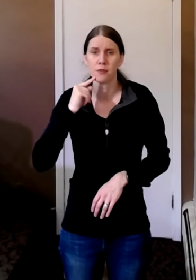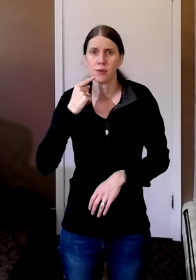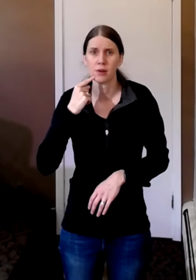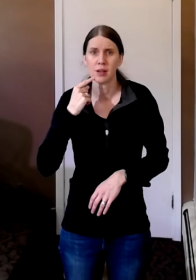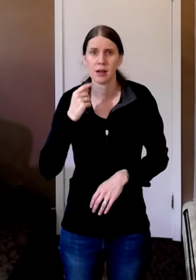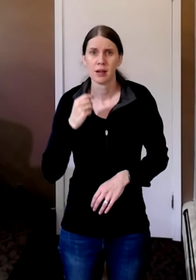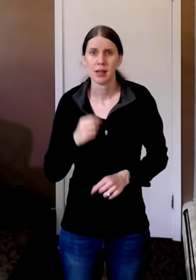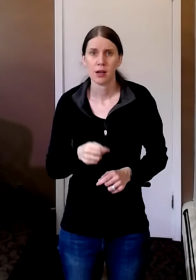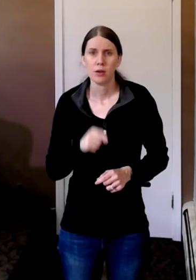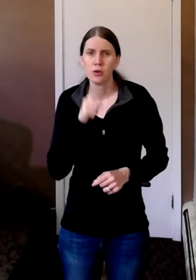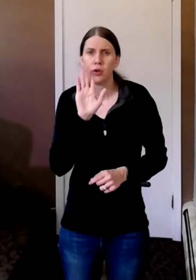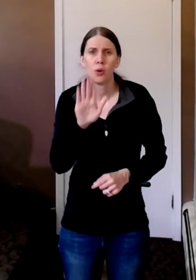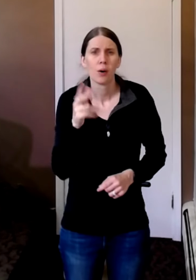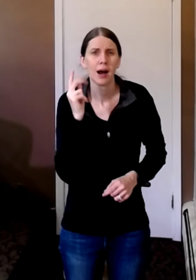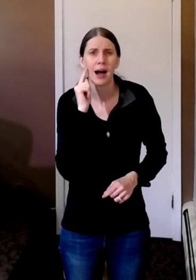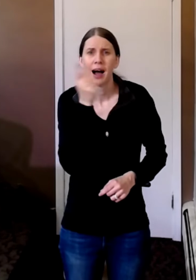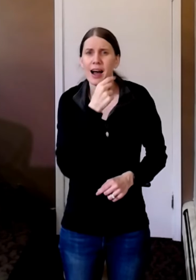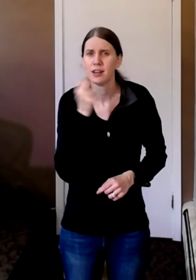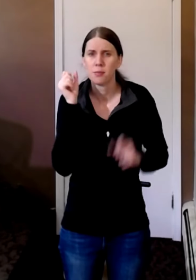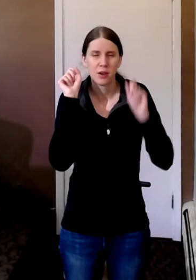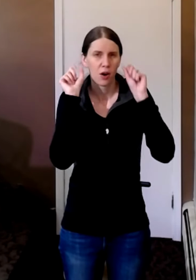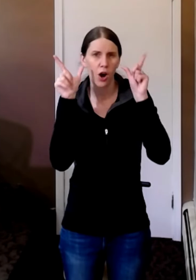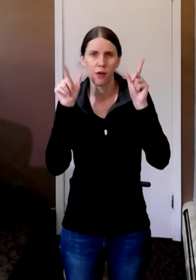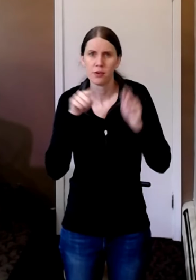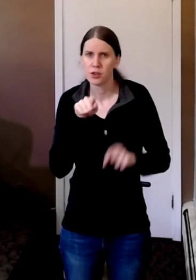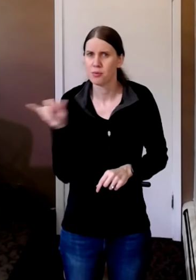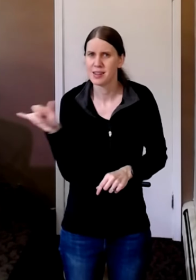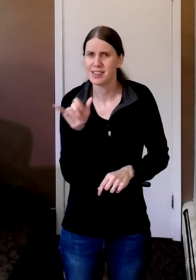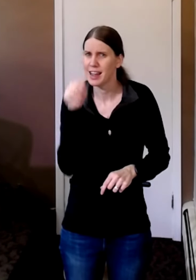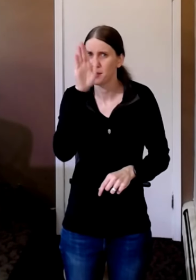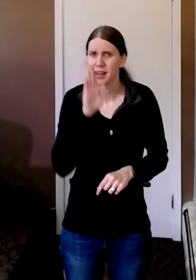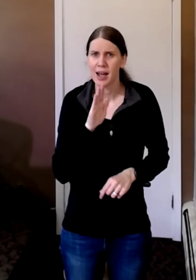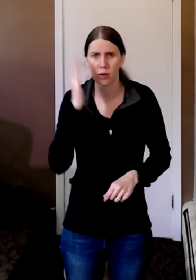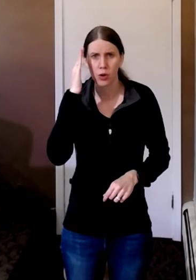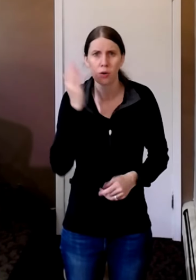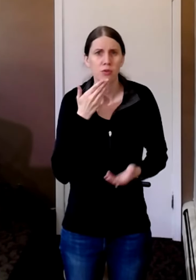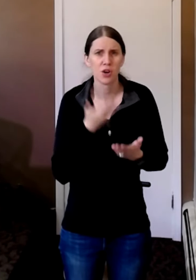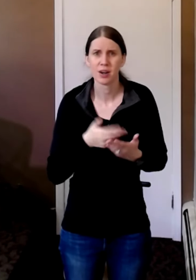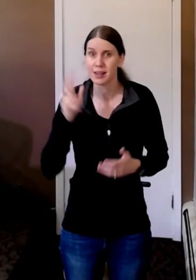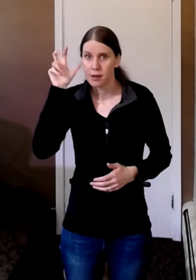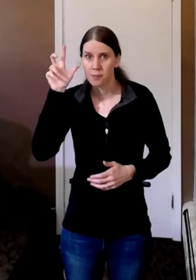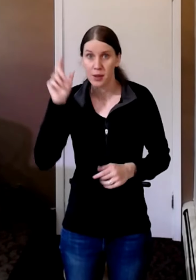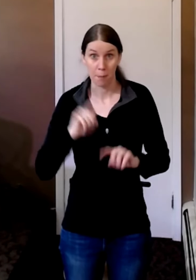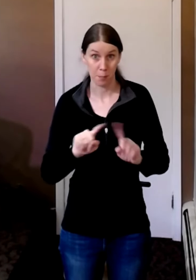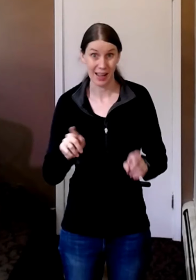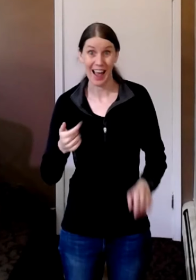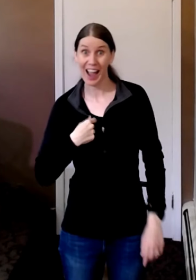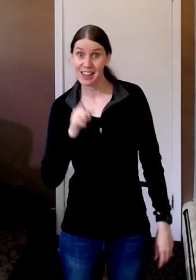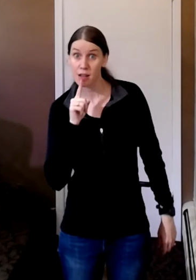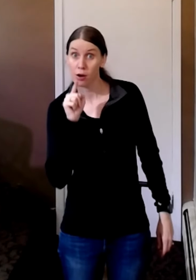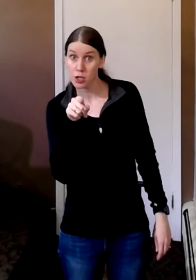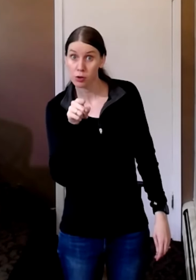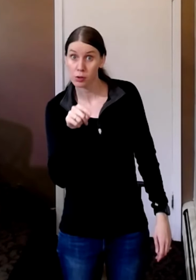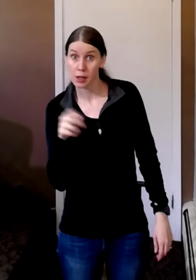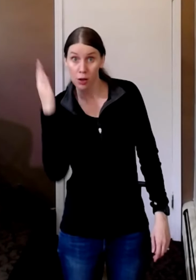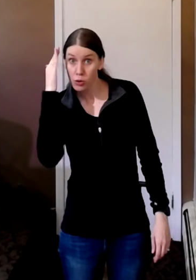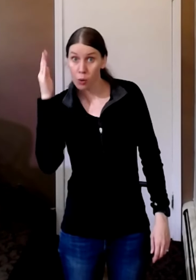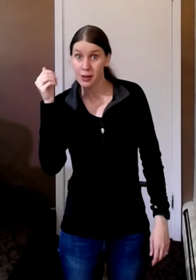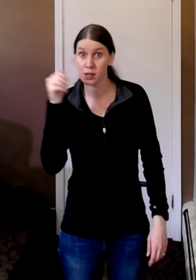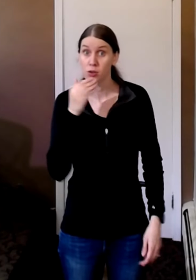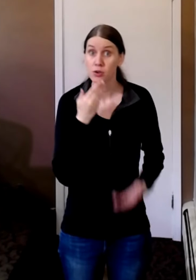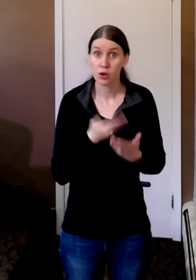then your eyes shall be opened, and ye shall be as gods, knowing good and evil. Let me tell you, knowing good and evil doesn't make